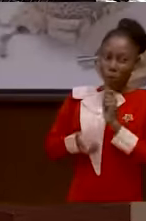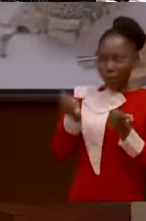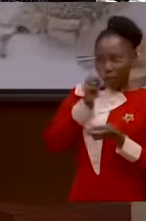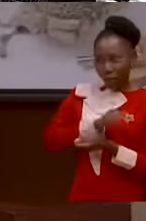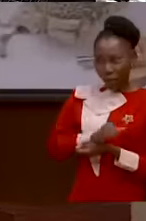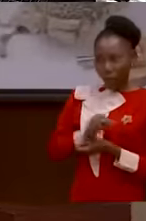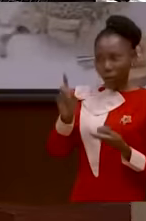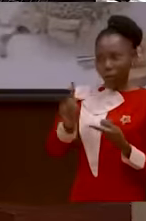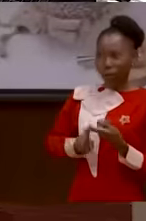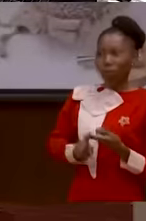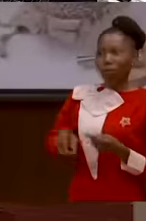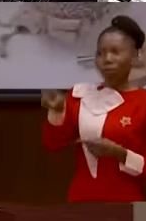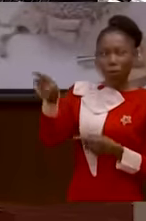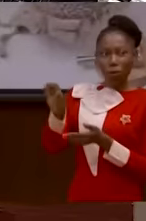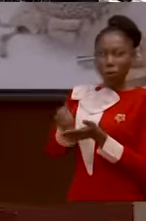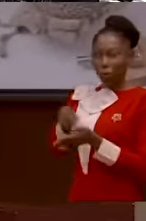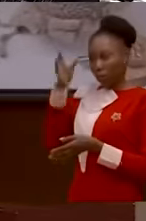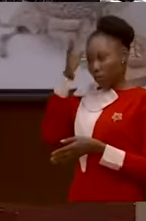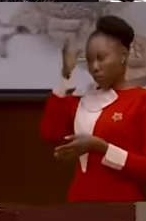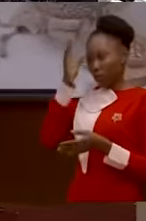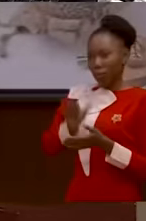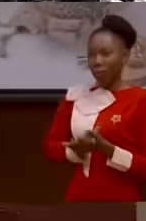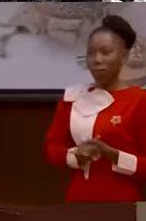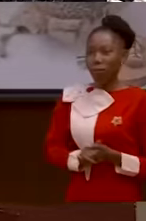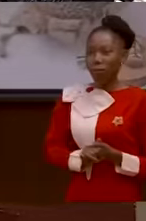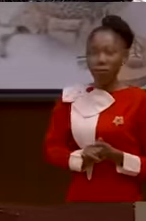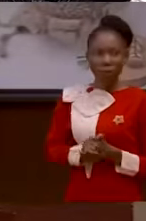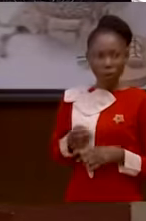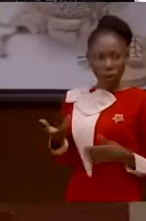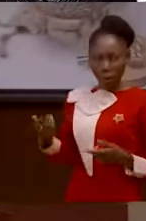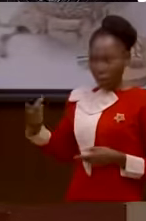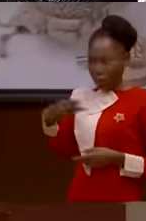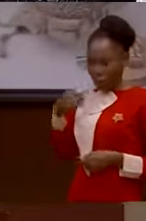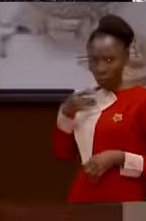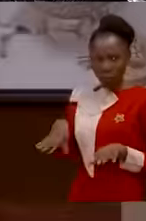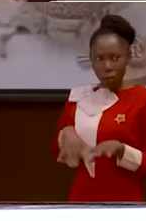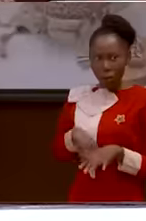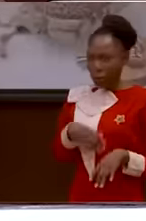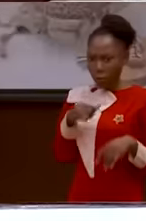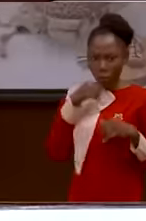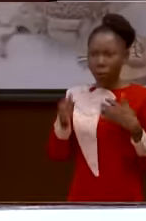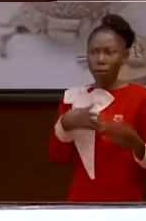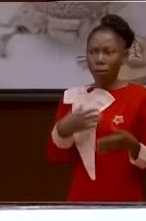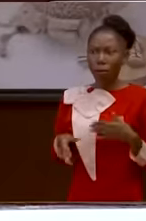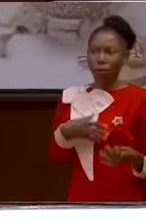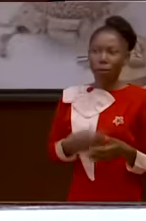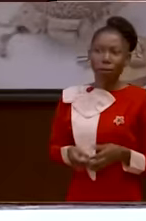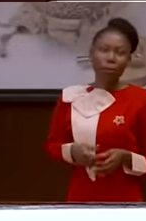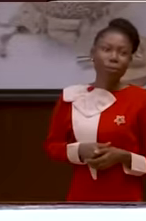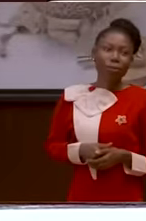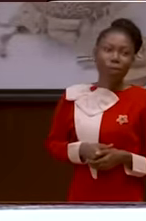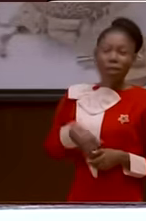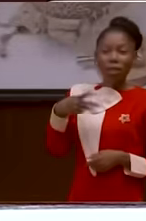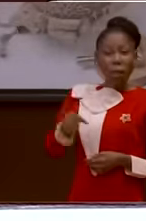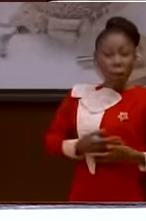That's your child. But, ma'am, sorry, ma'am, but we are not married. It doesn't matter. The child